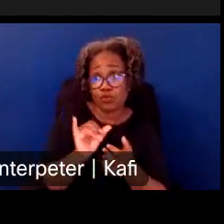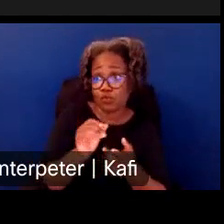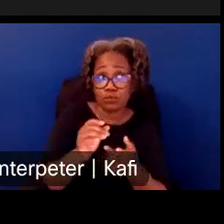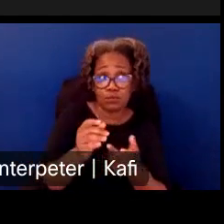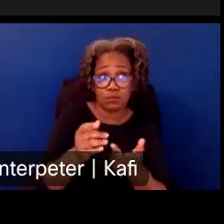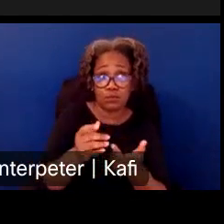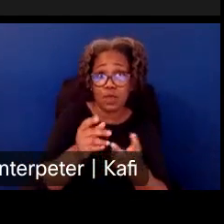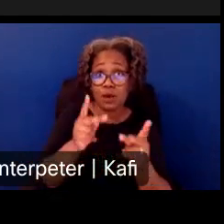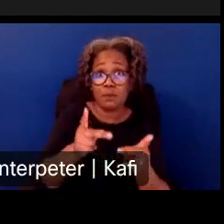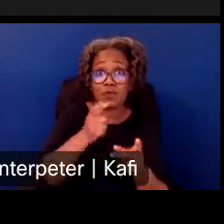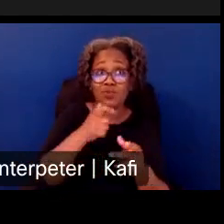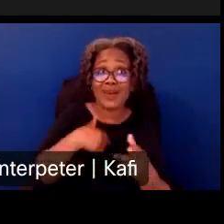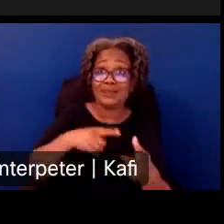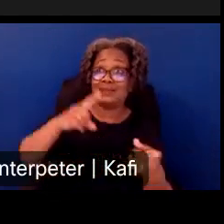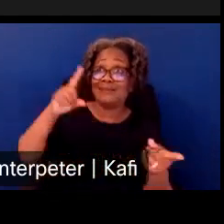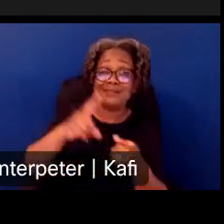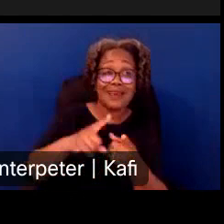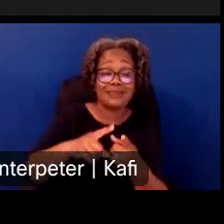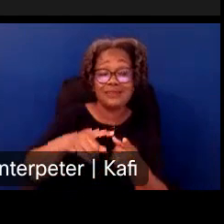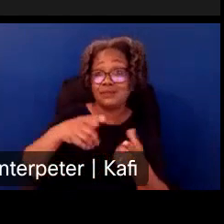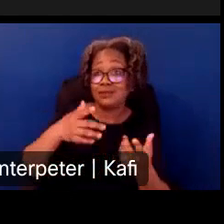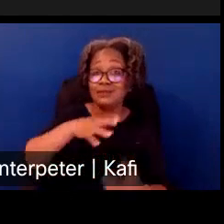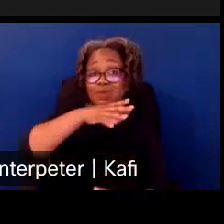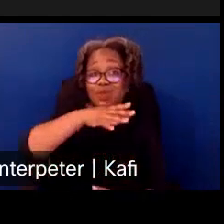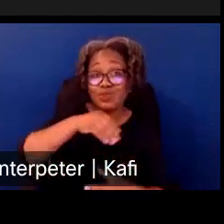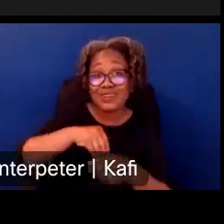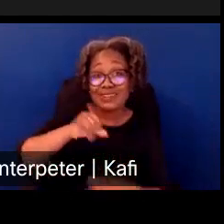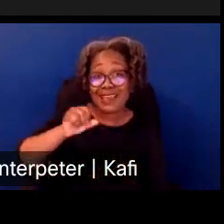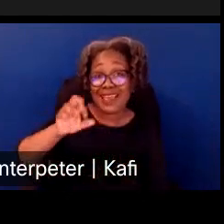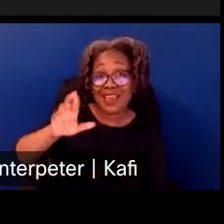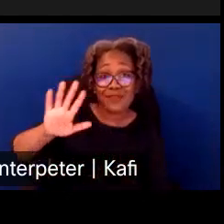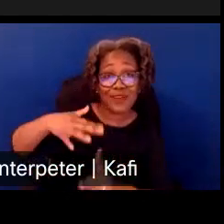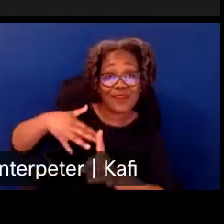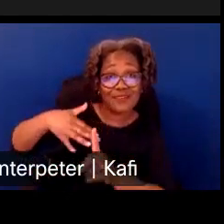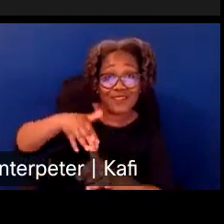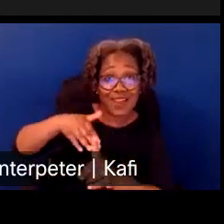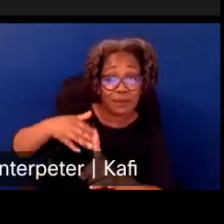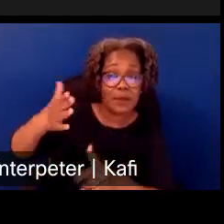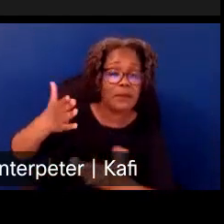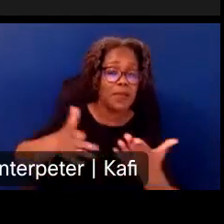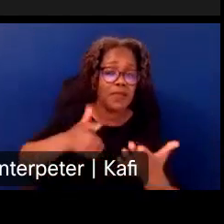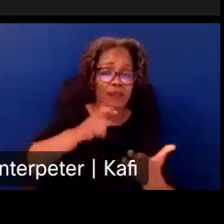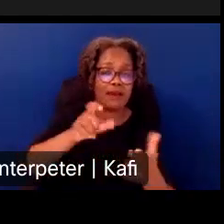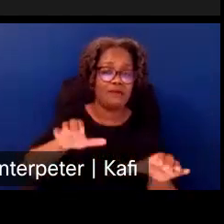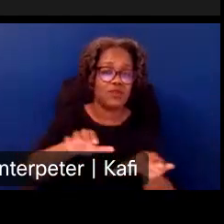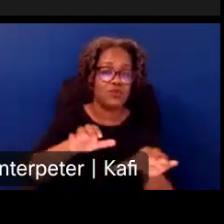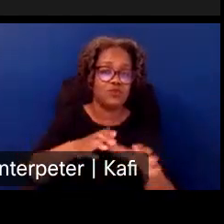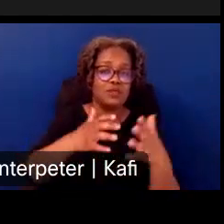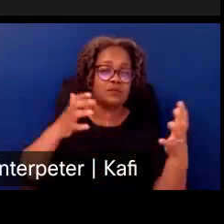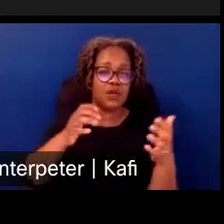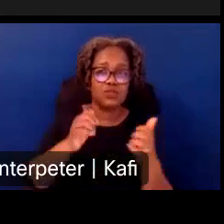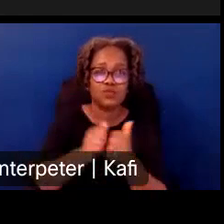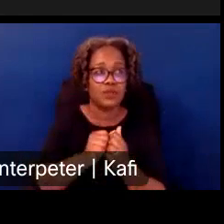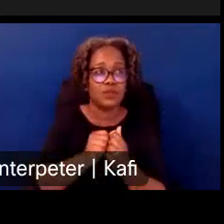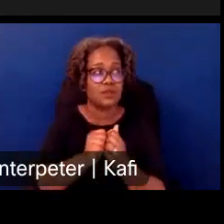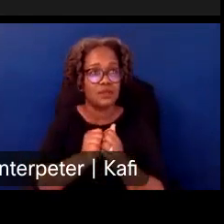their hair as often as a person who works outside or who works in an environment that's very dusty, that's very, you know,